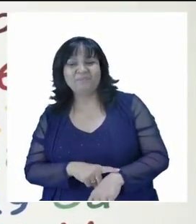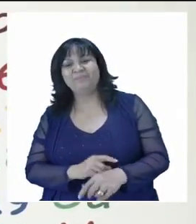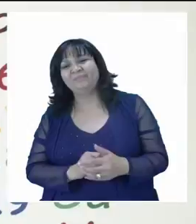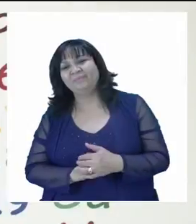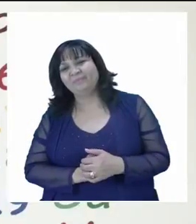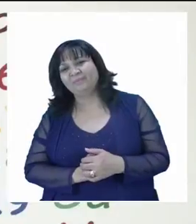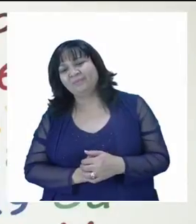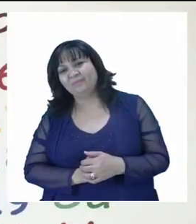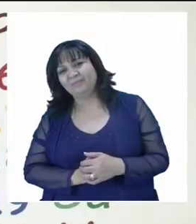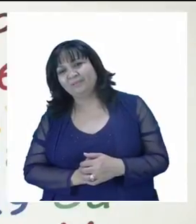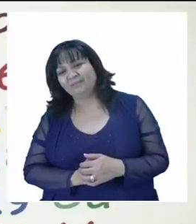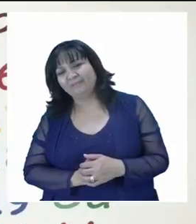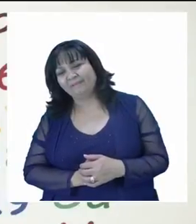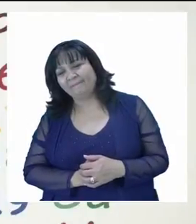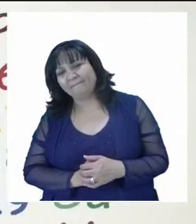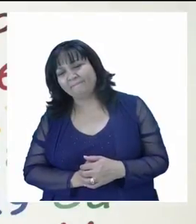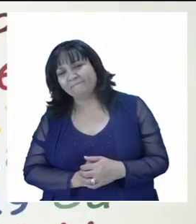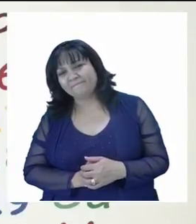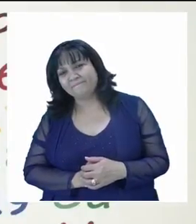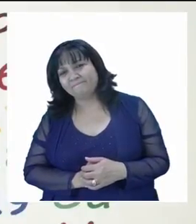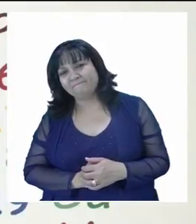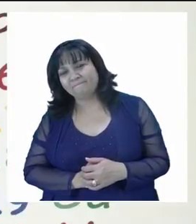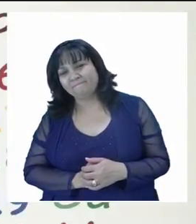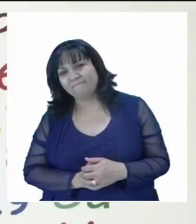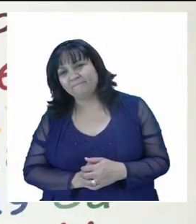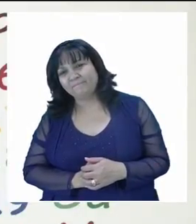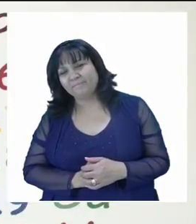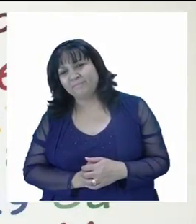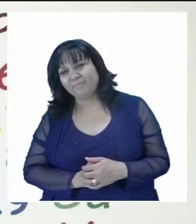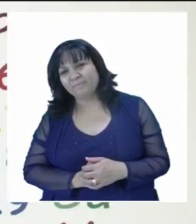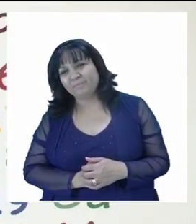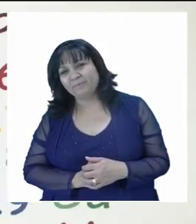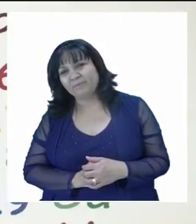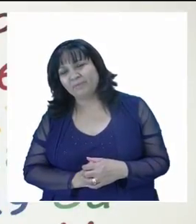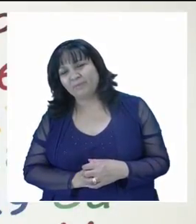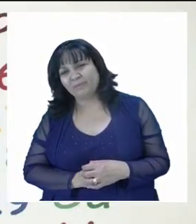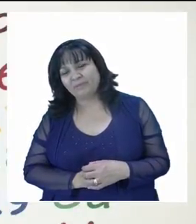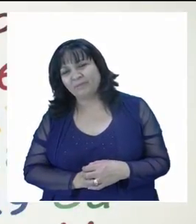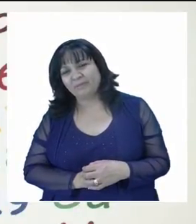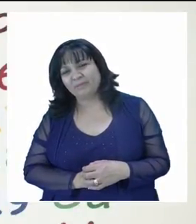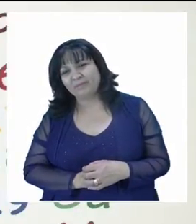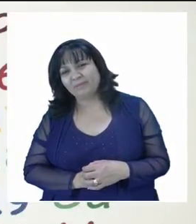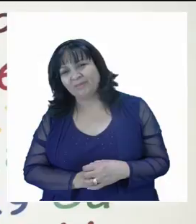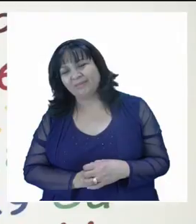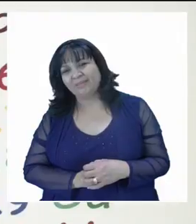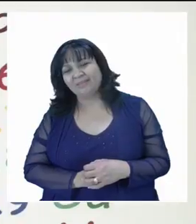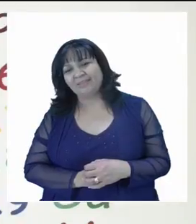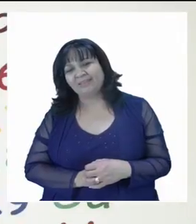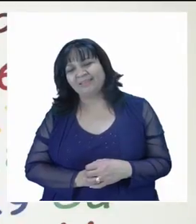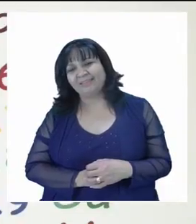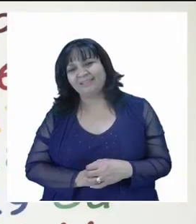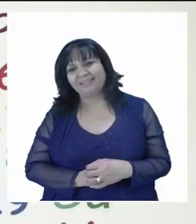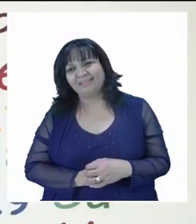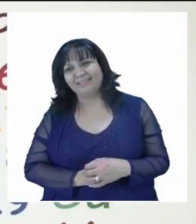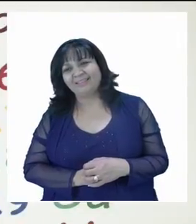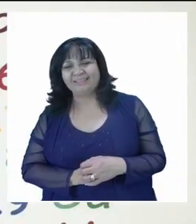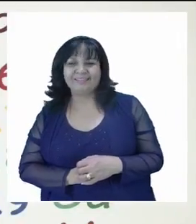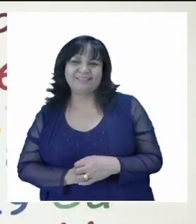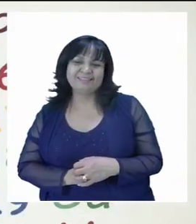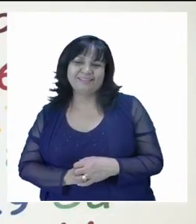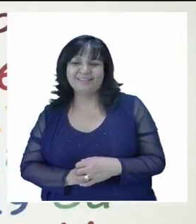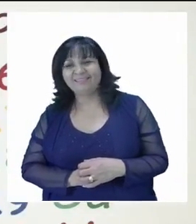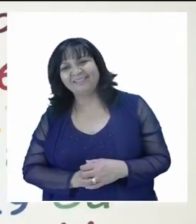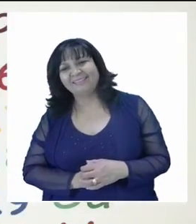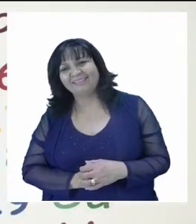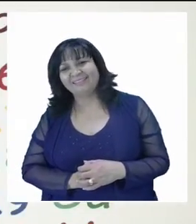might find more than what we want, and sometimes we have to look very hard to find what we are looking